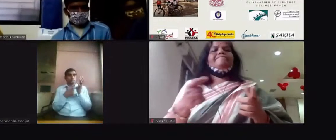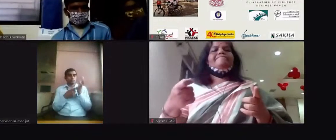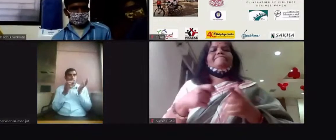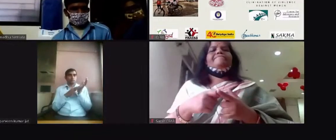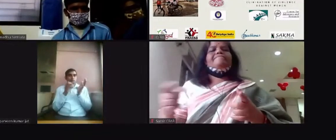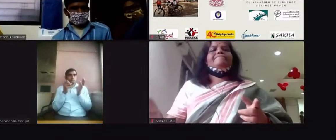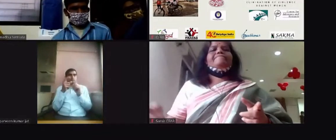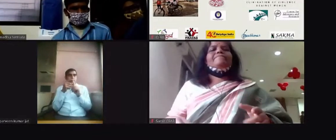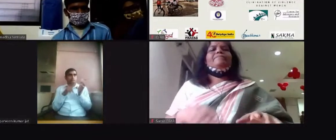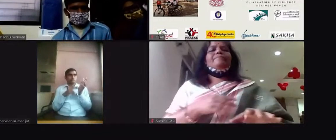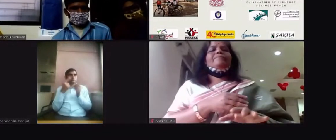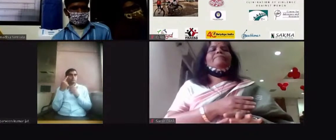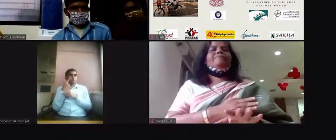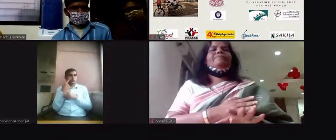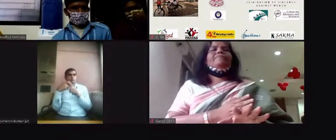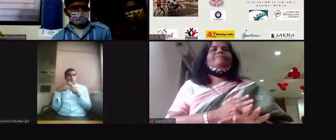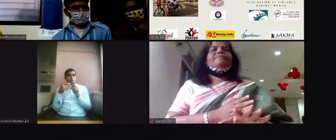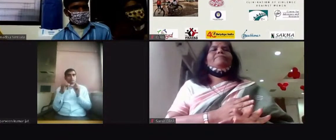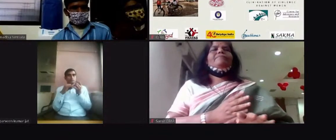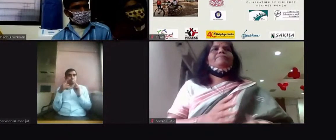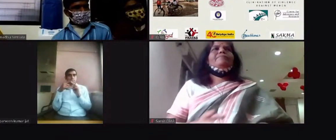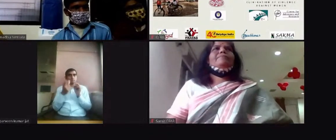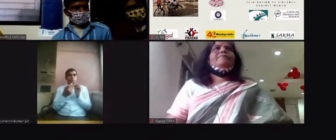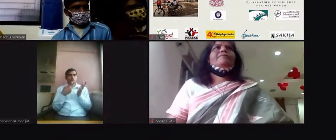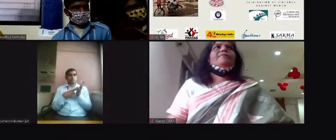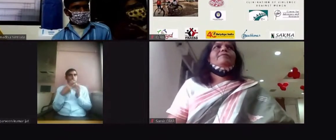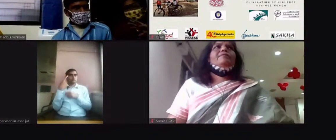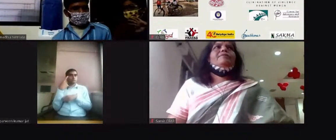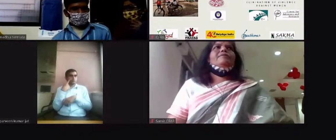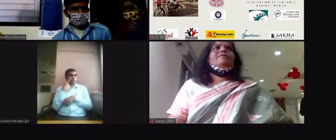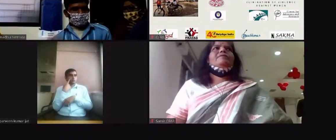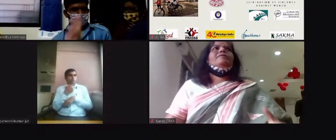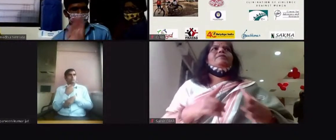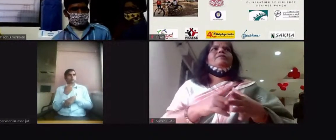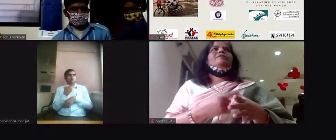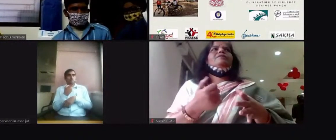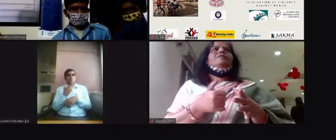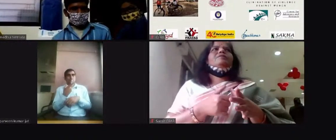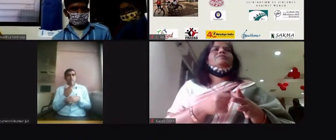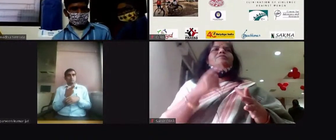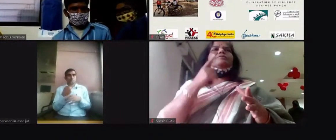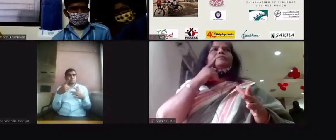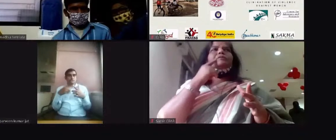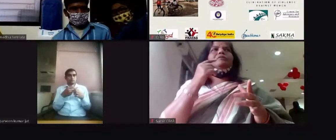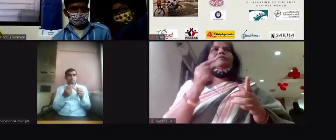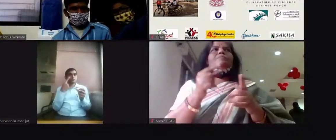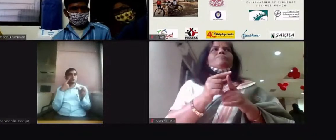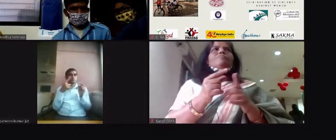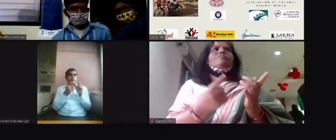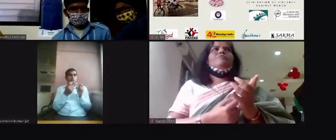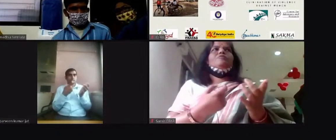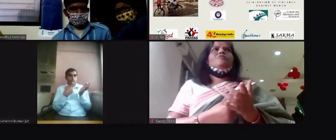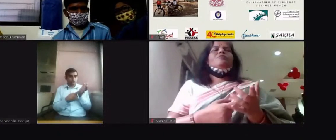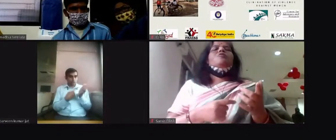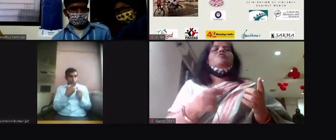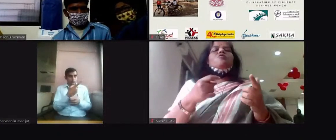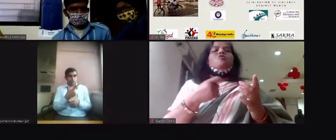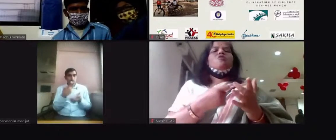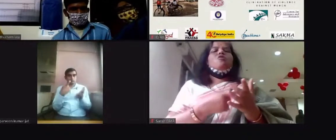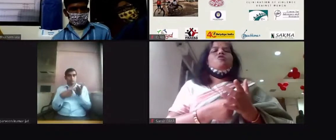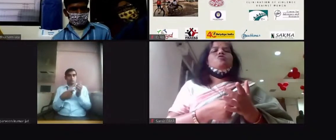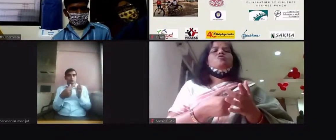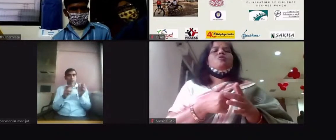Thank you, Pramodani and Kasturi Didi. Without any further delay, I would request from